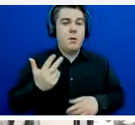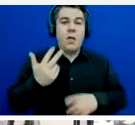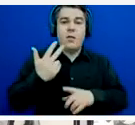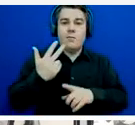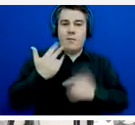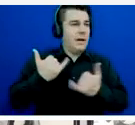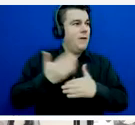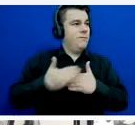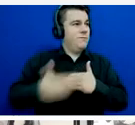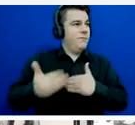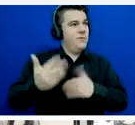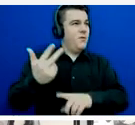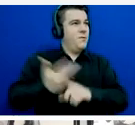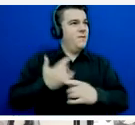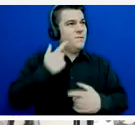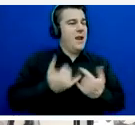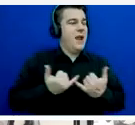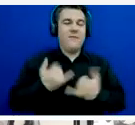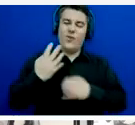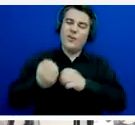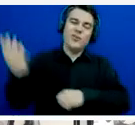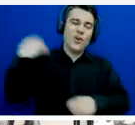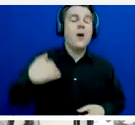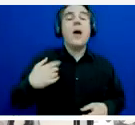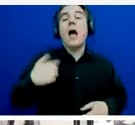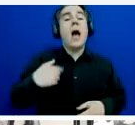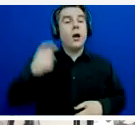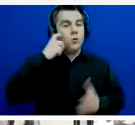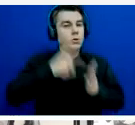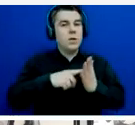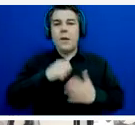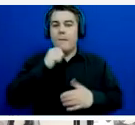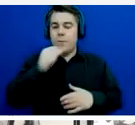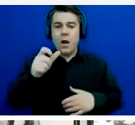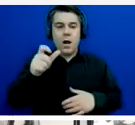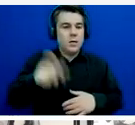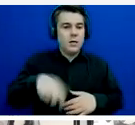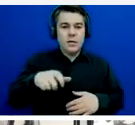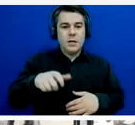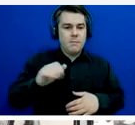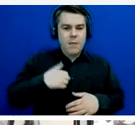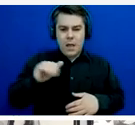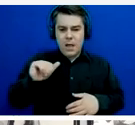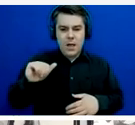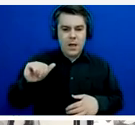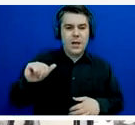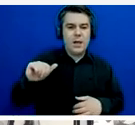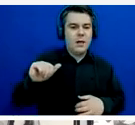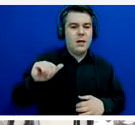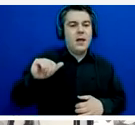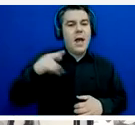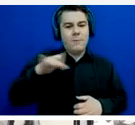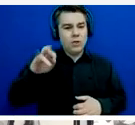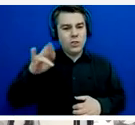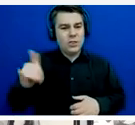4 years ago, I had noticed that I wasn't needing my allergy meds anymore. And that was huge for me because I used